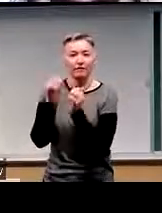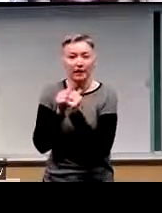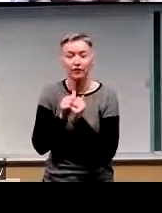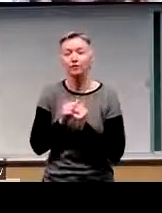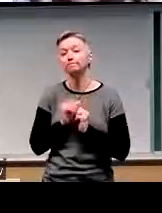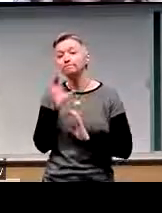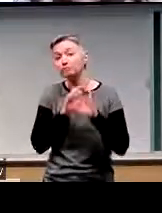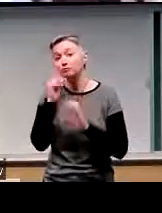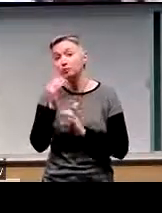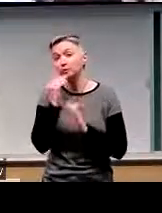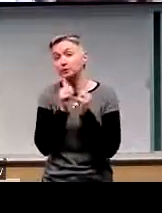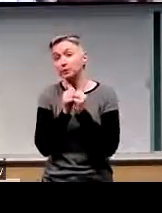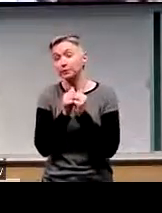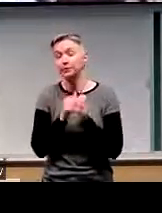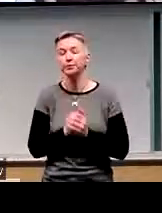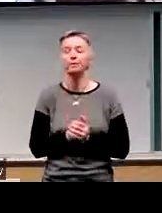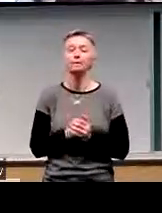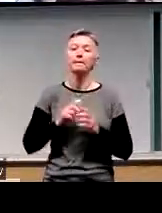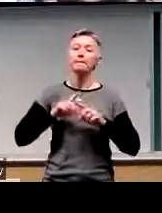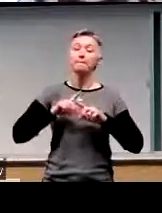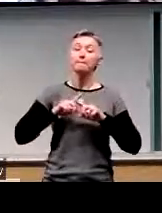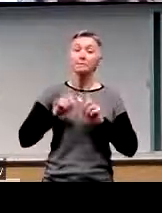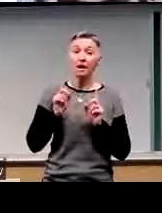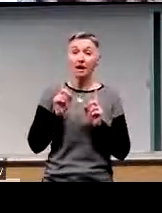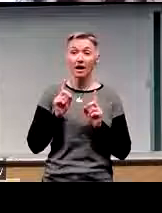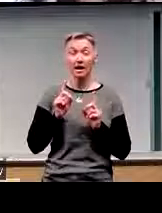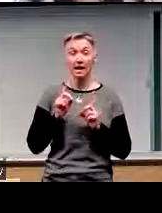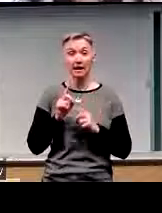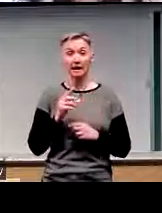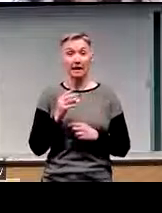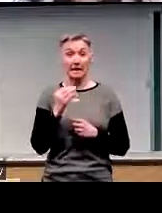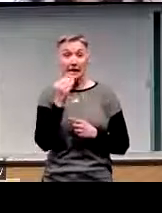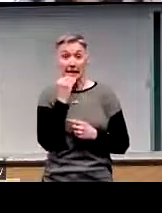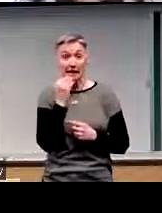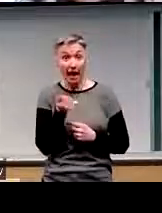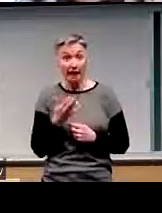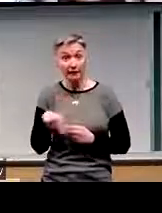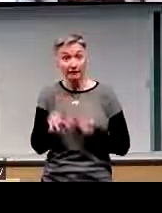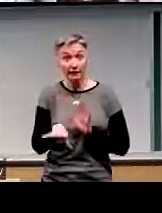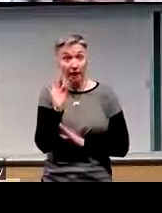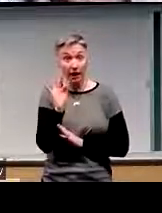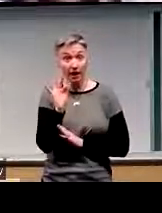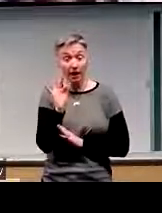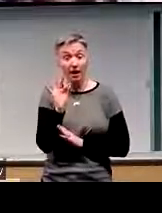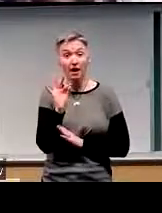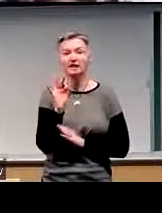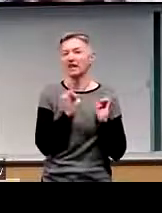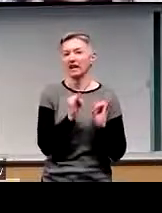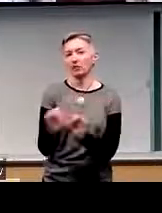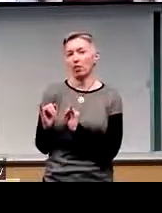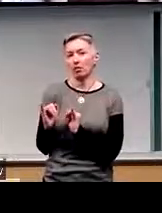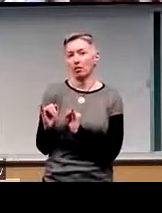forage together, but the actual consumption of anything gained from that foraging is done